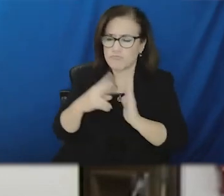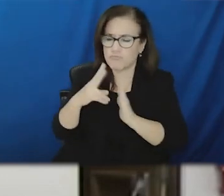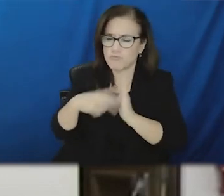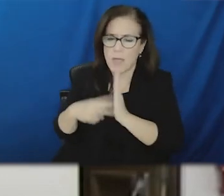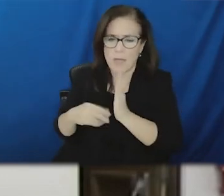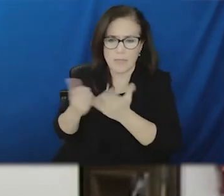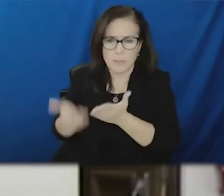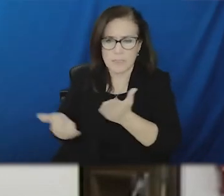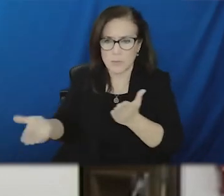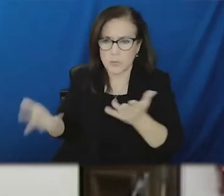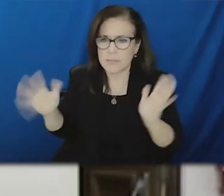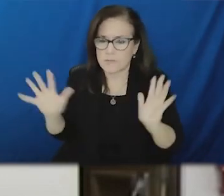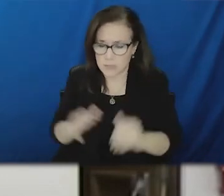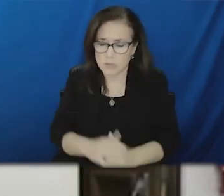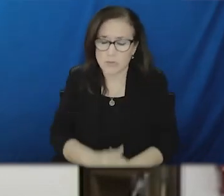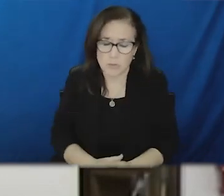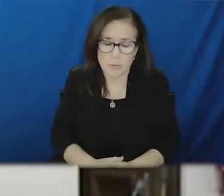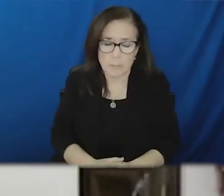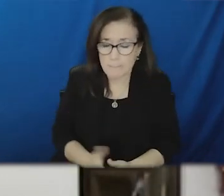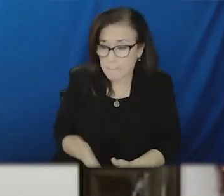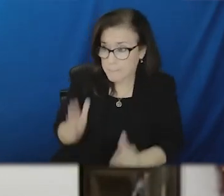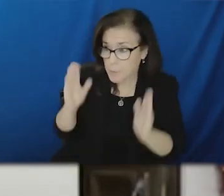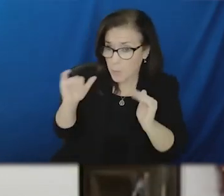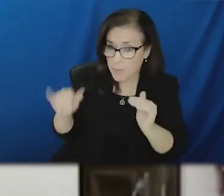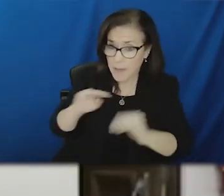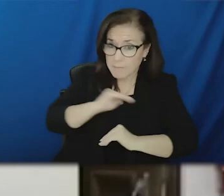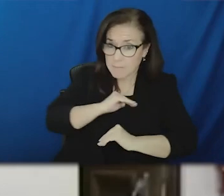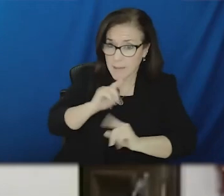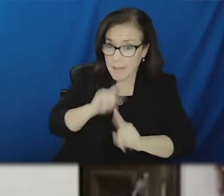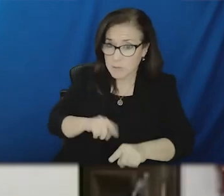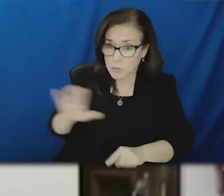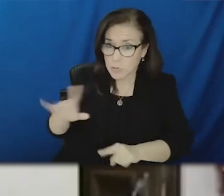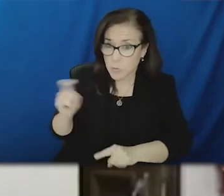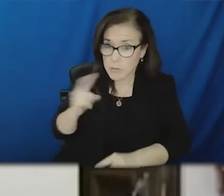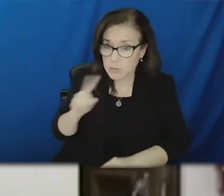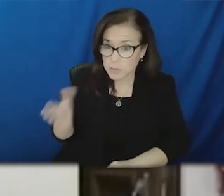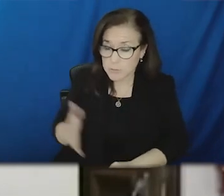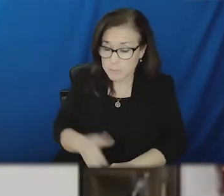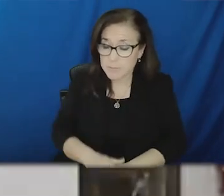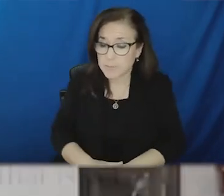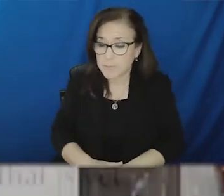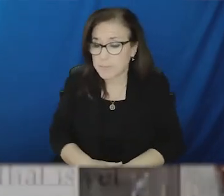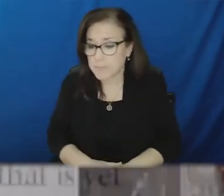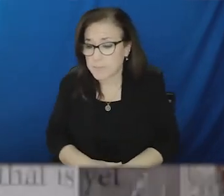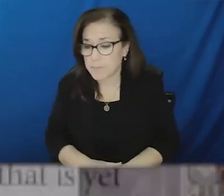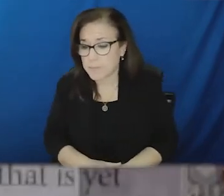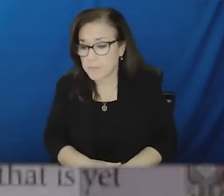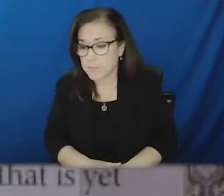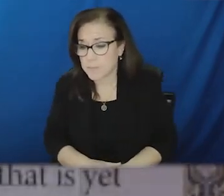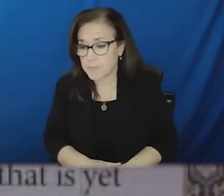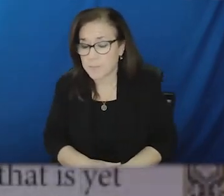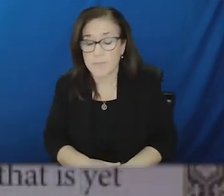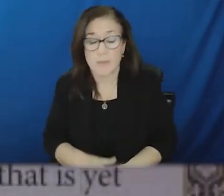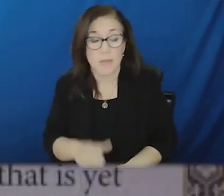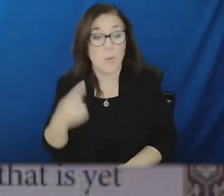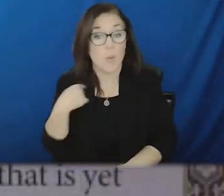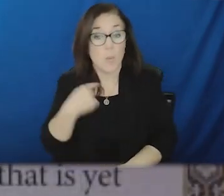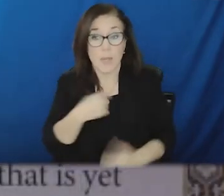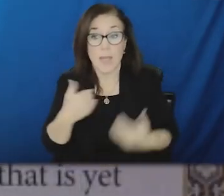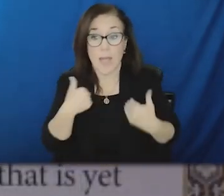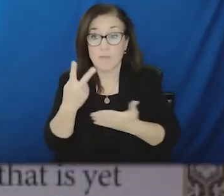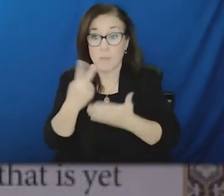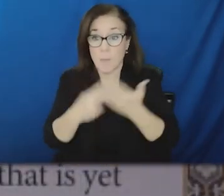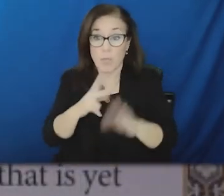So I hope that answers your question, and if not, we're happy to follow up with you. We do have both principals online if there are any Correct. questions for the